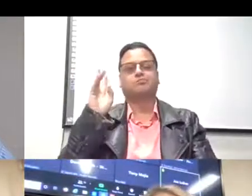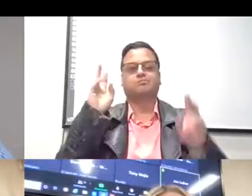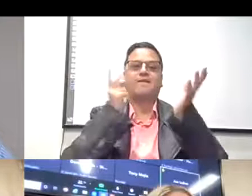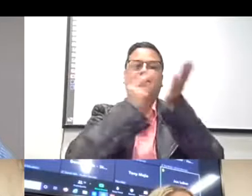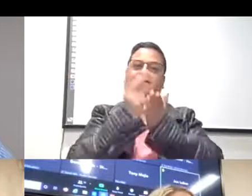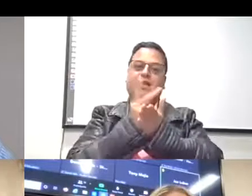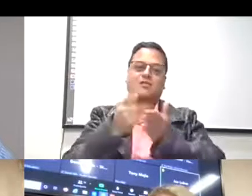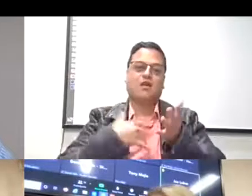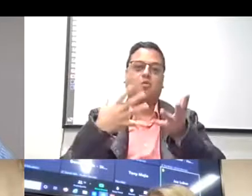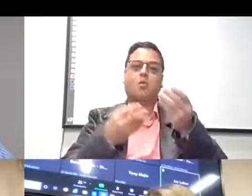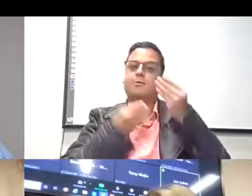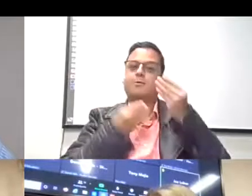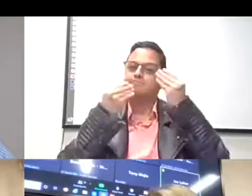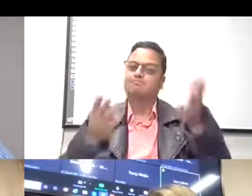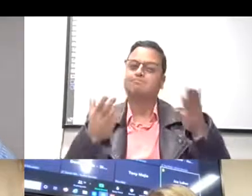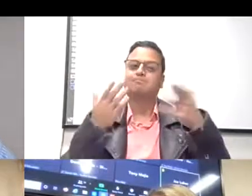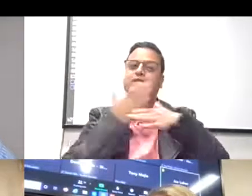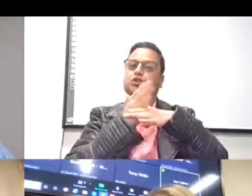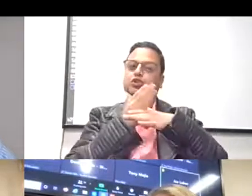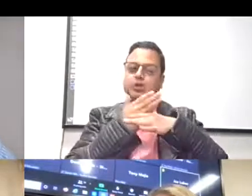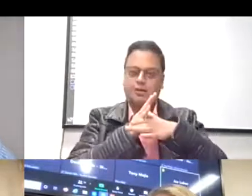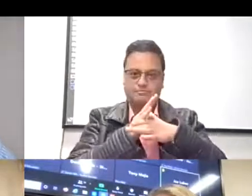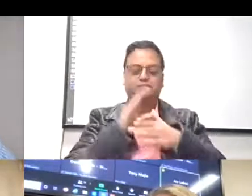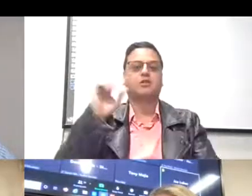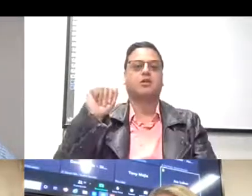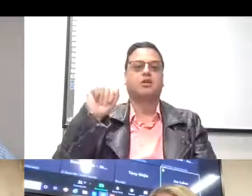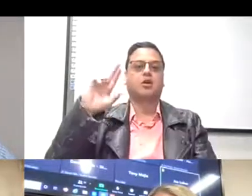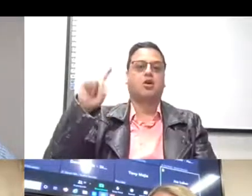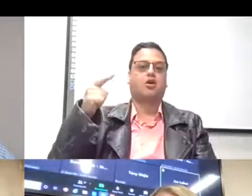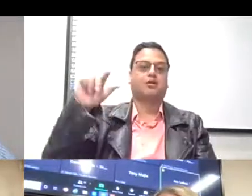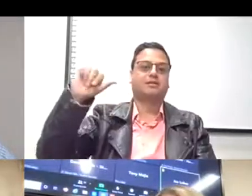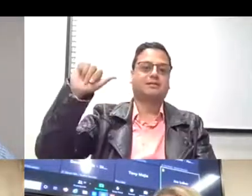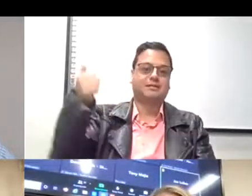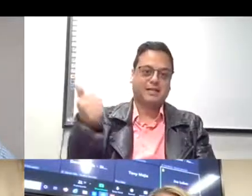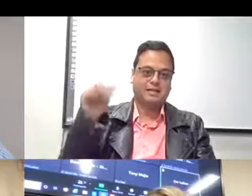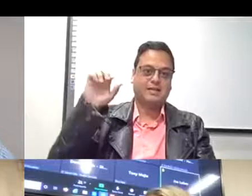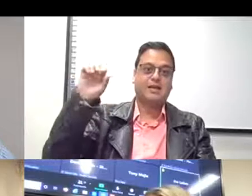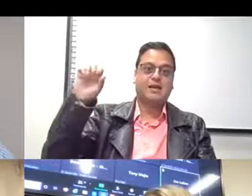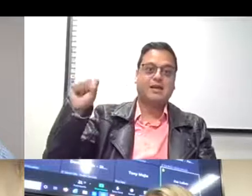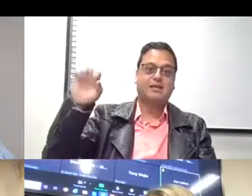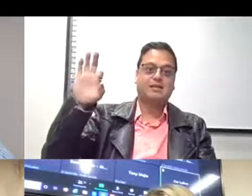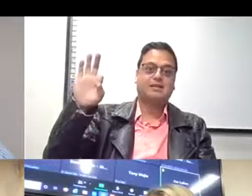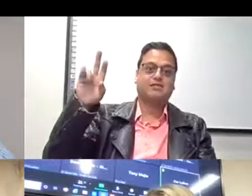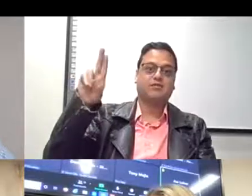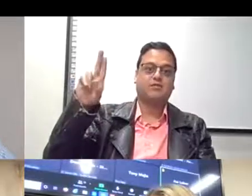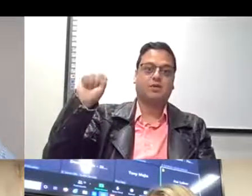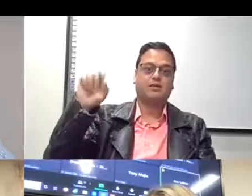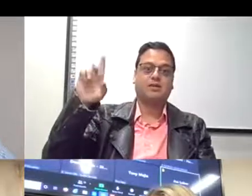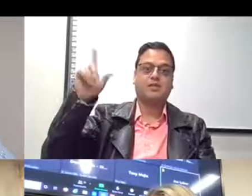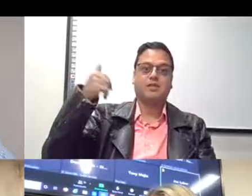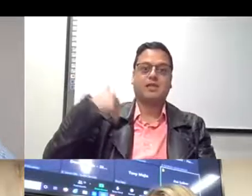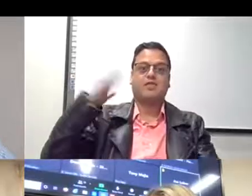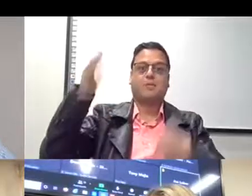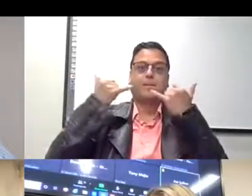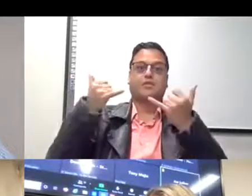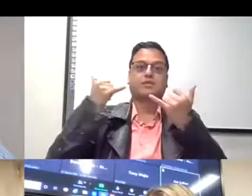with you. On August the 10th, the San Francisco Unified School District, they had their modernization of George